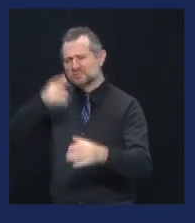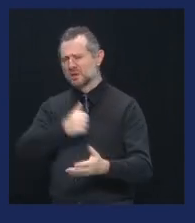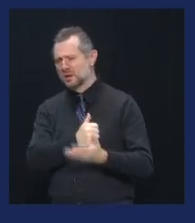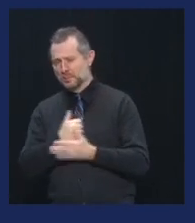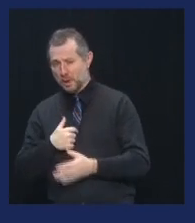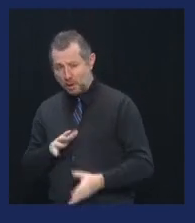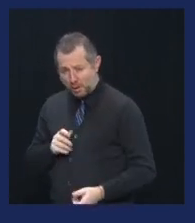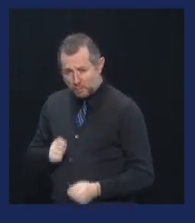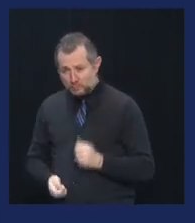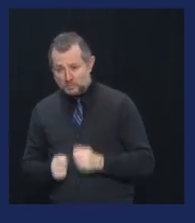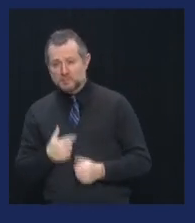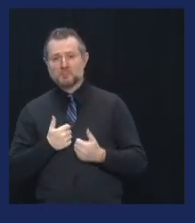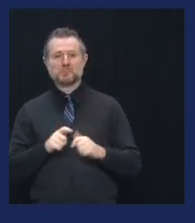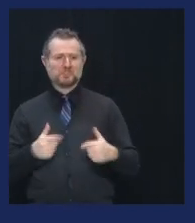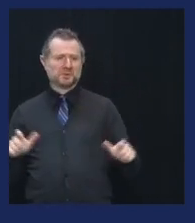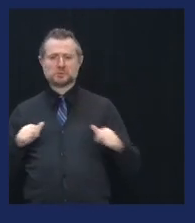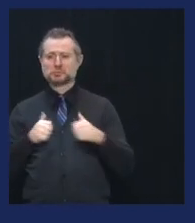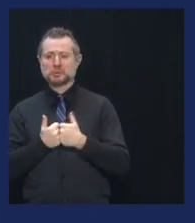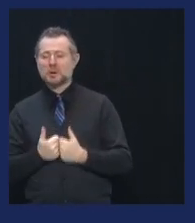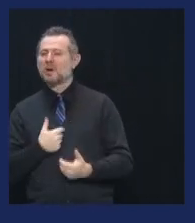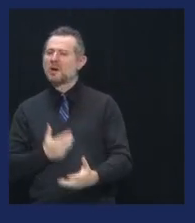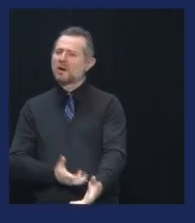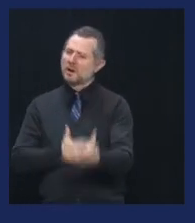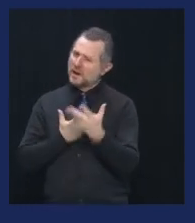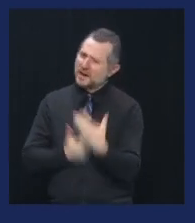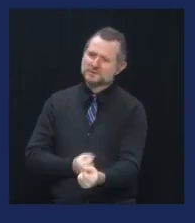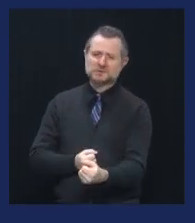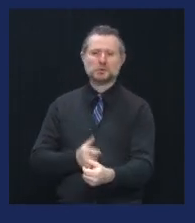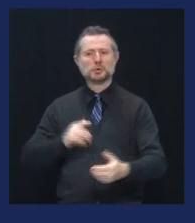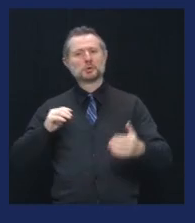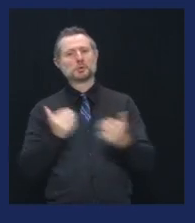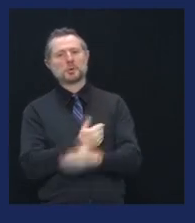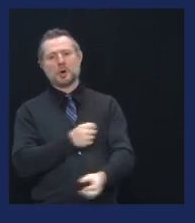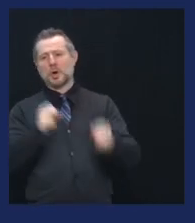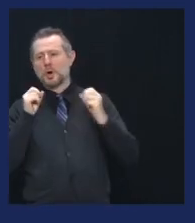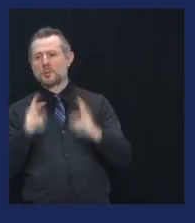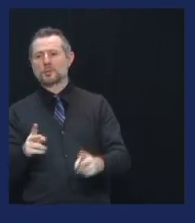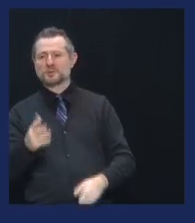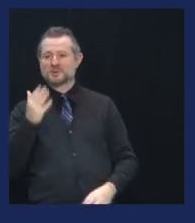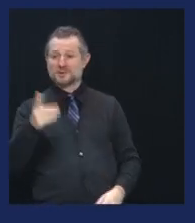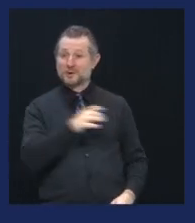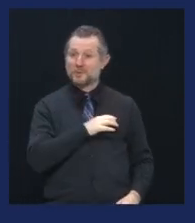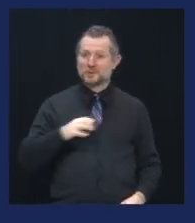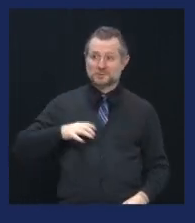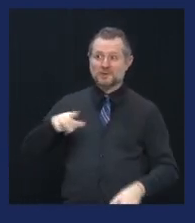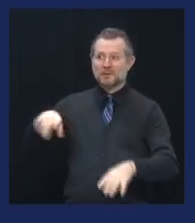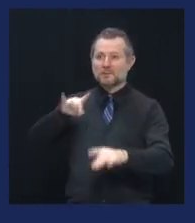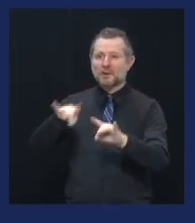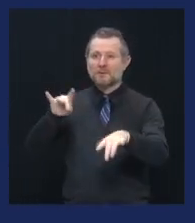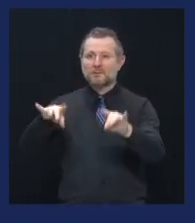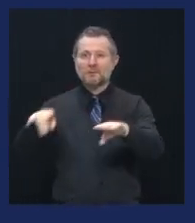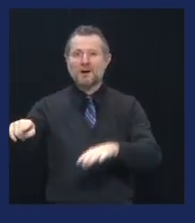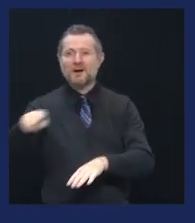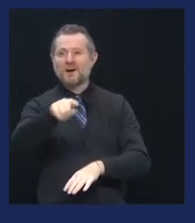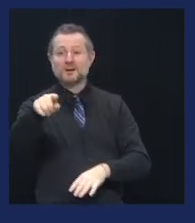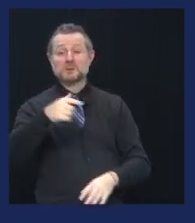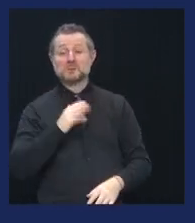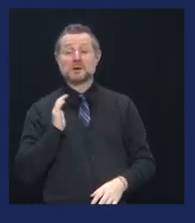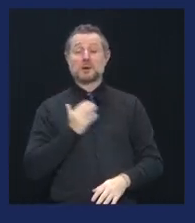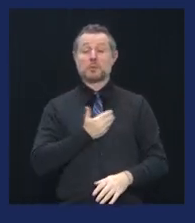challenges. And we are confident there is new opportunity for the commission to find. Our administration has